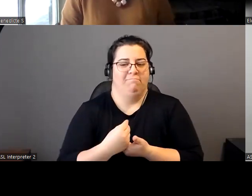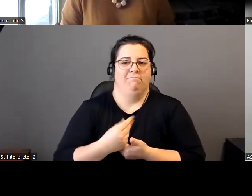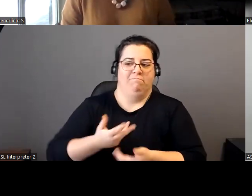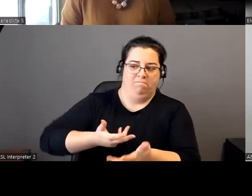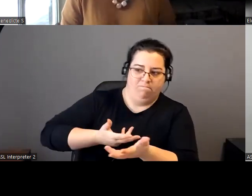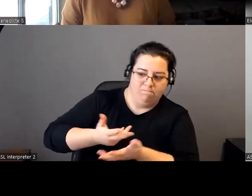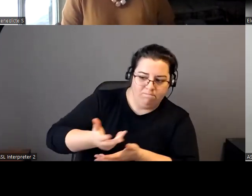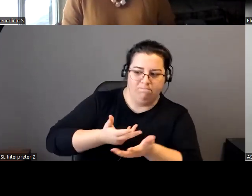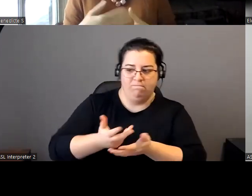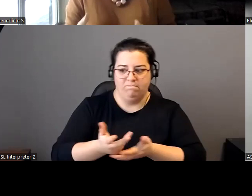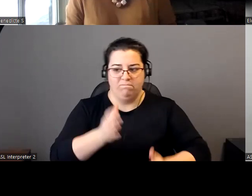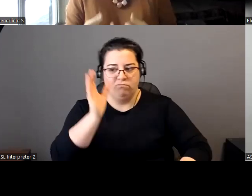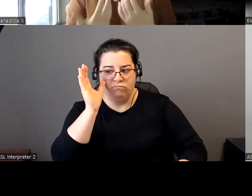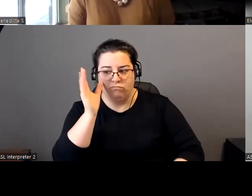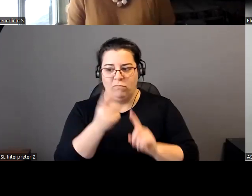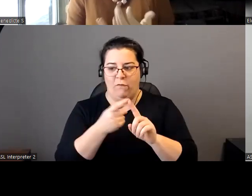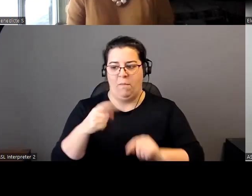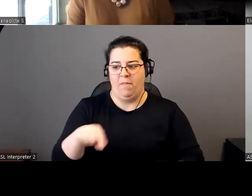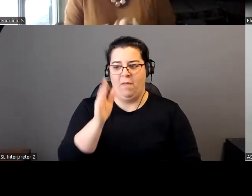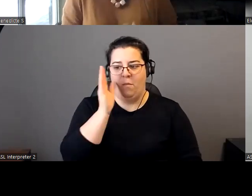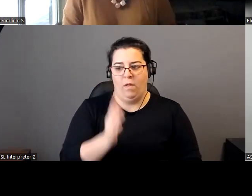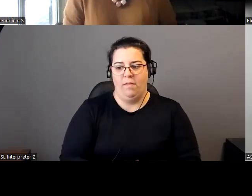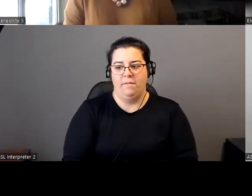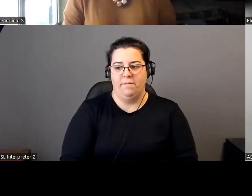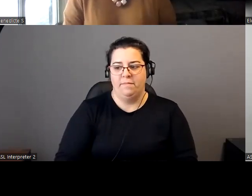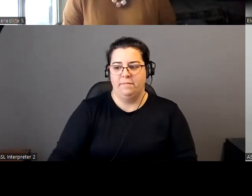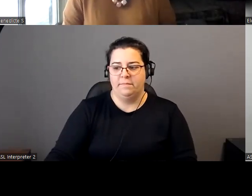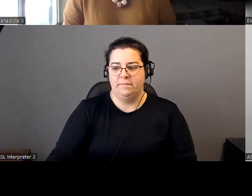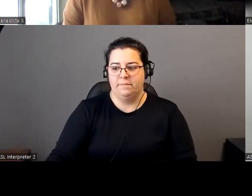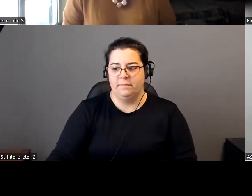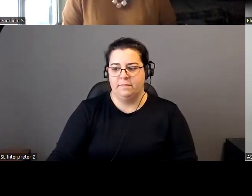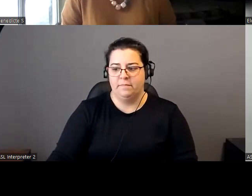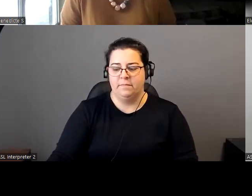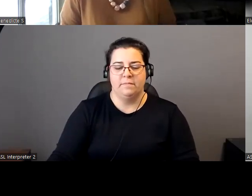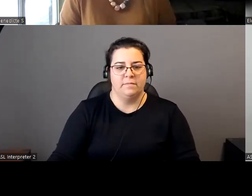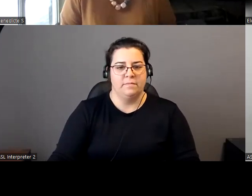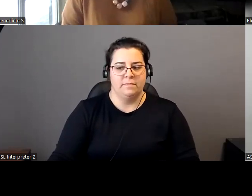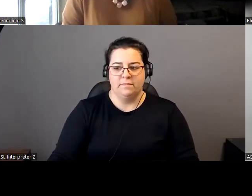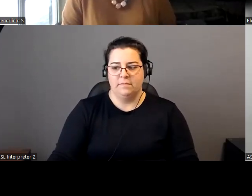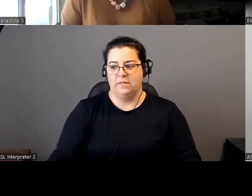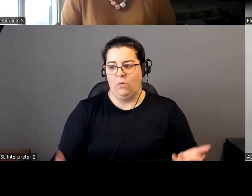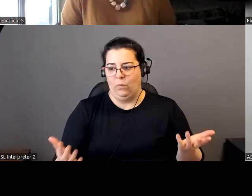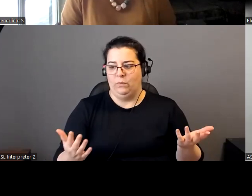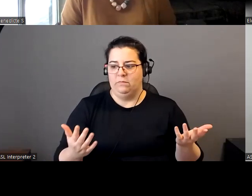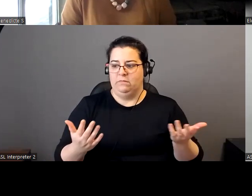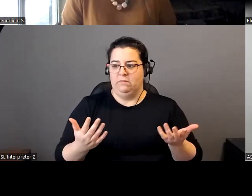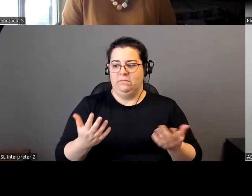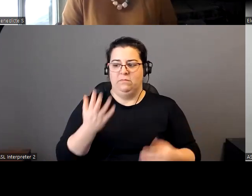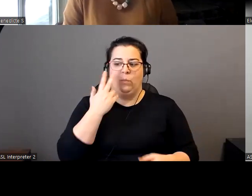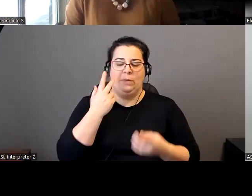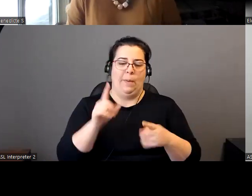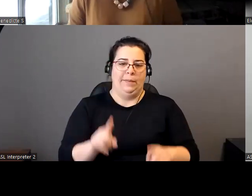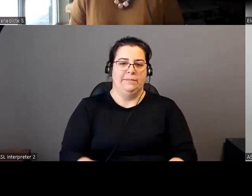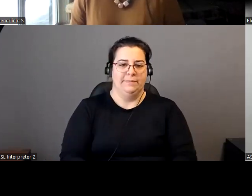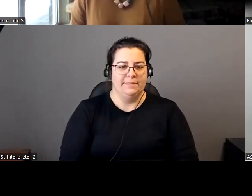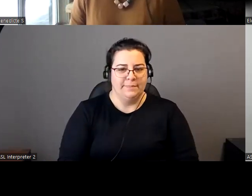with them as well, to hear from their perspective and their end. So that's something that is also in the works. Okay, great.